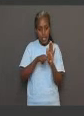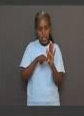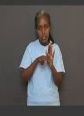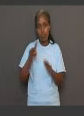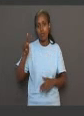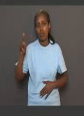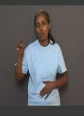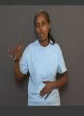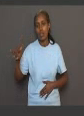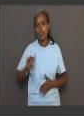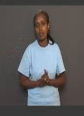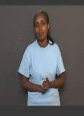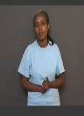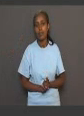y.